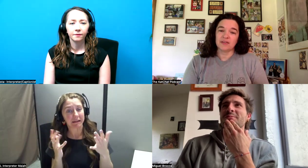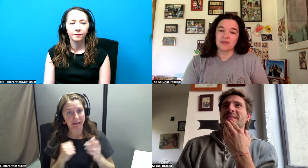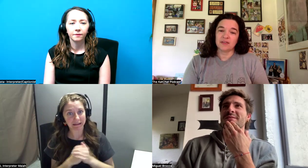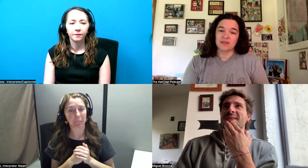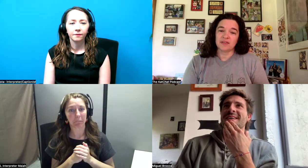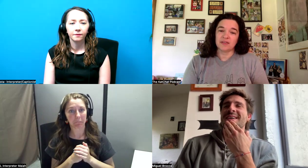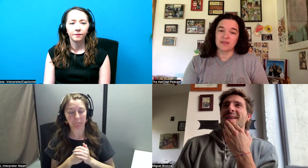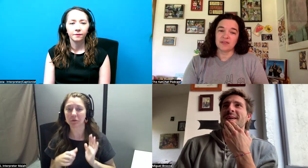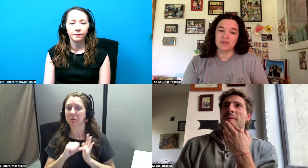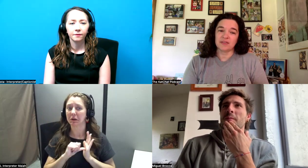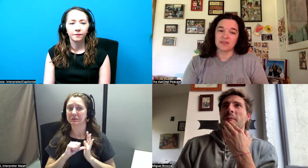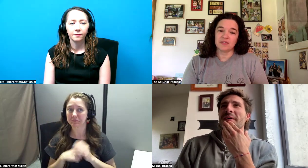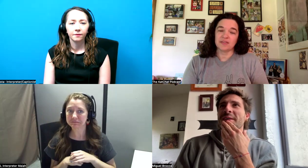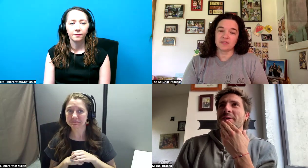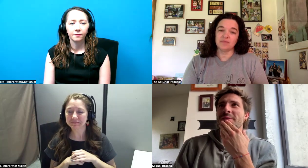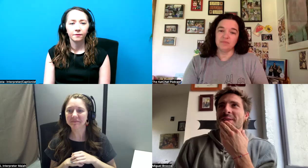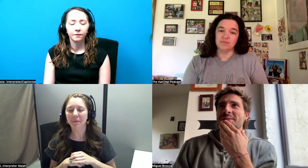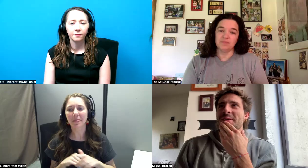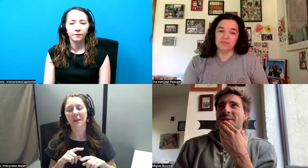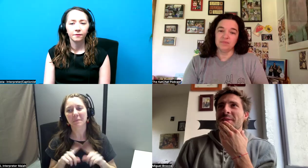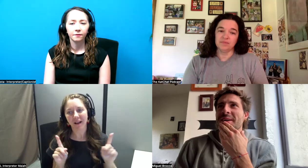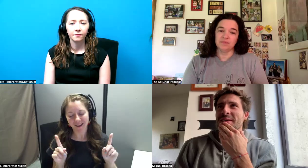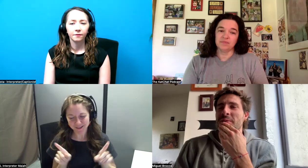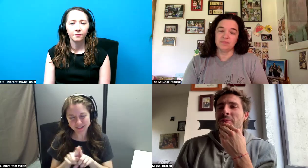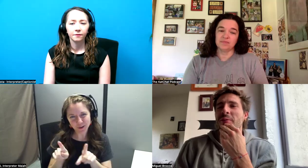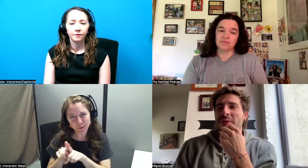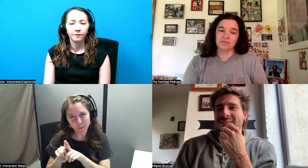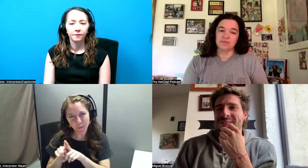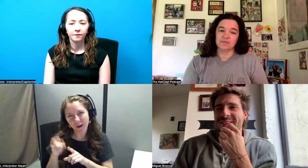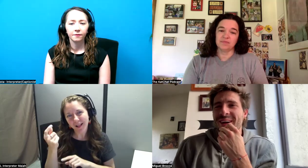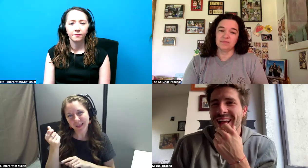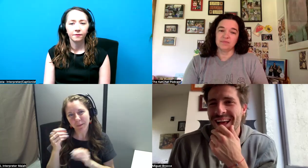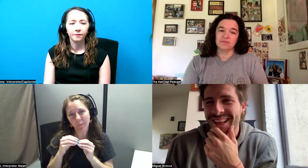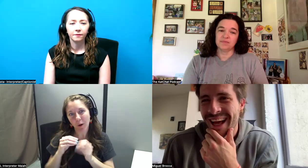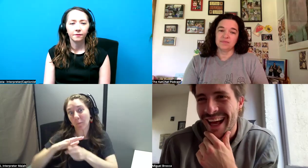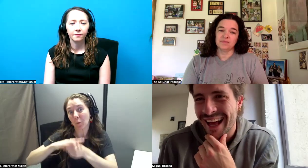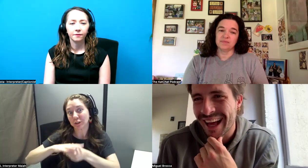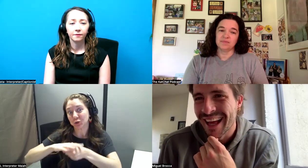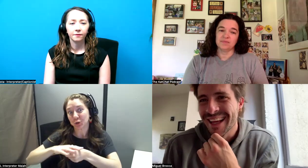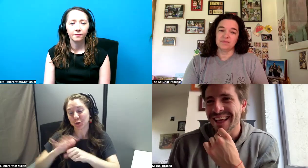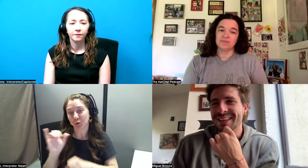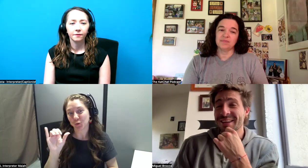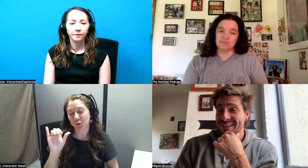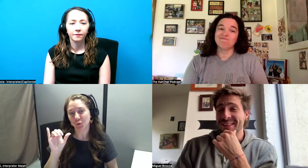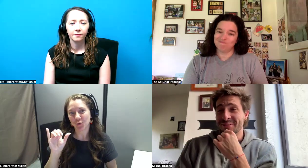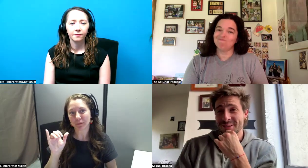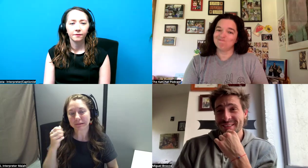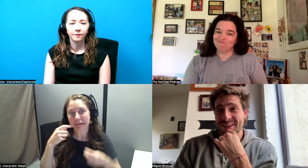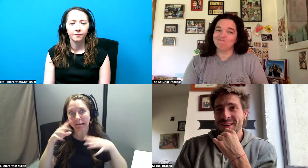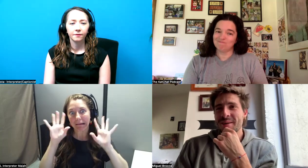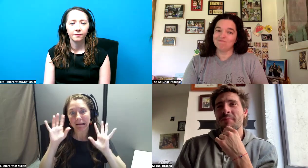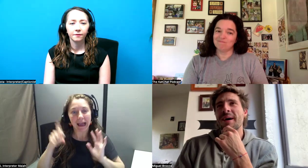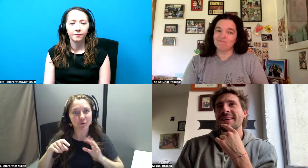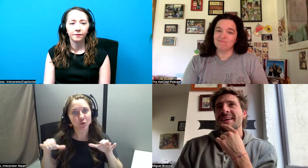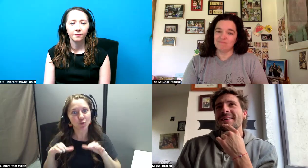that was impressive. But it was also a little bit more pressure, you know, like you got to deliver, you